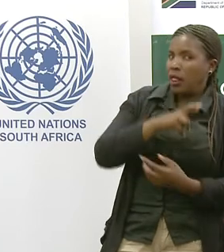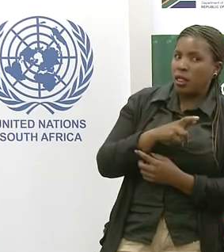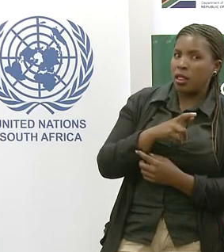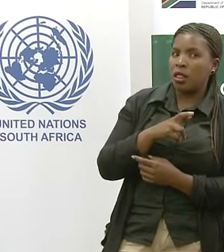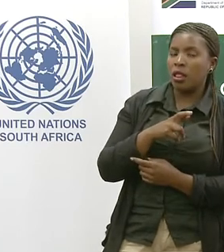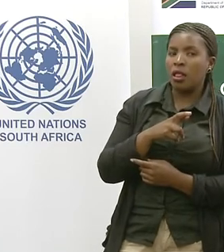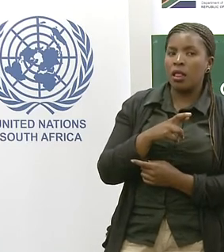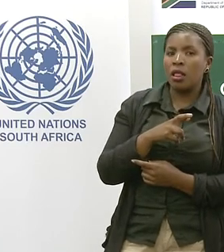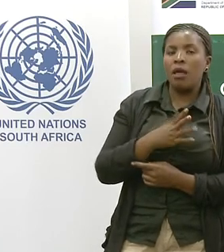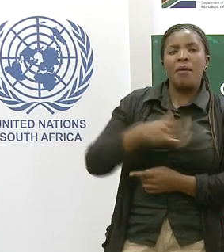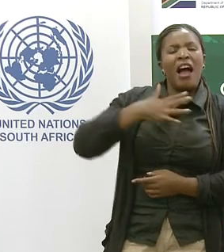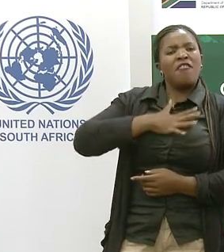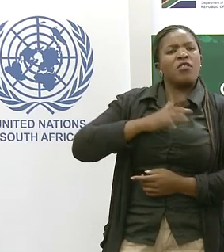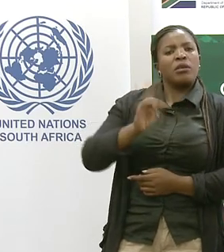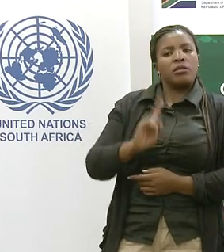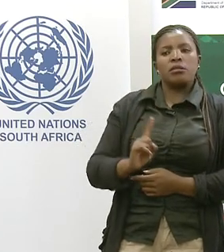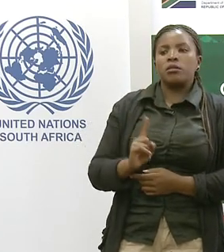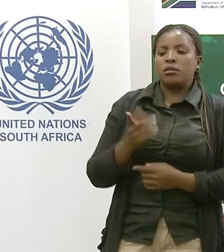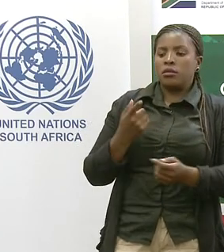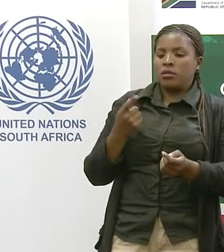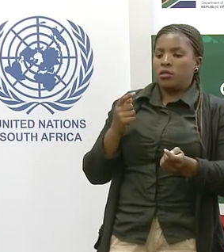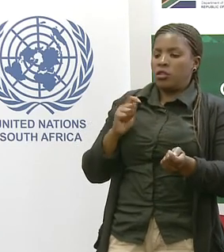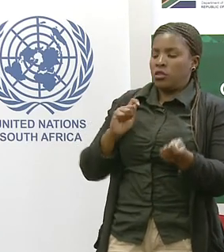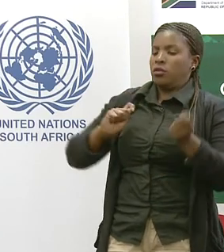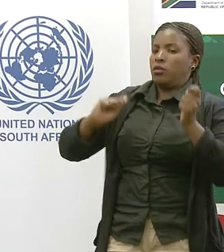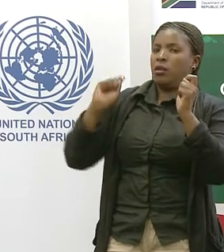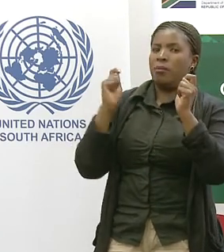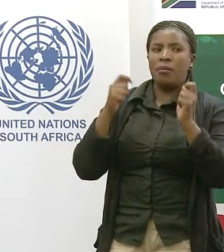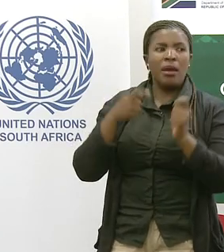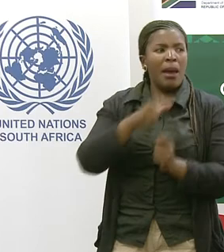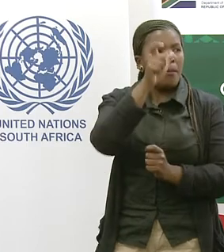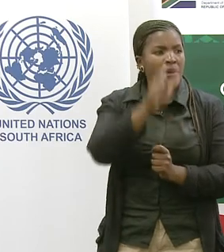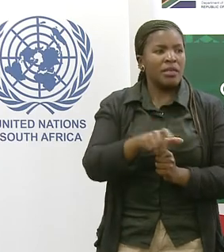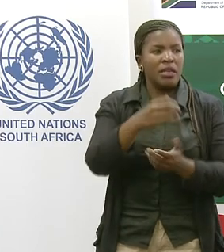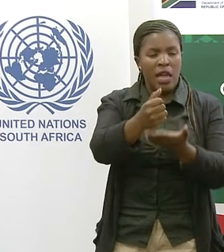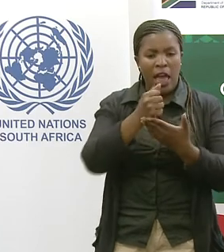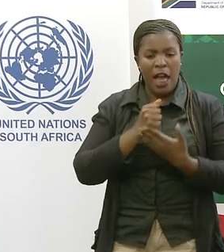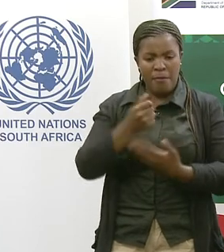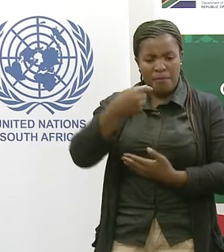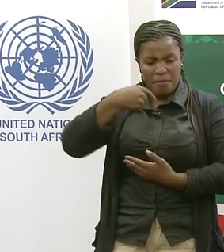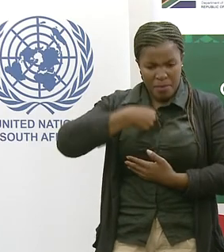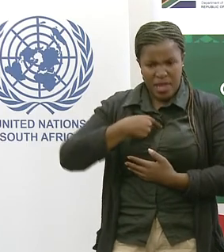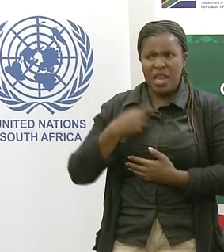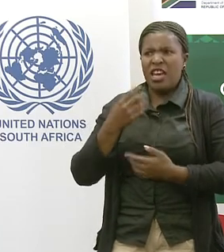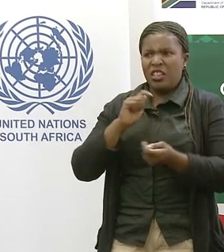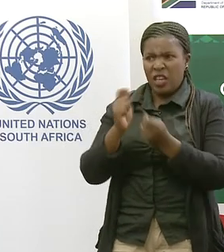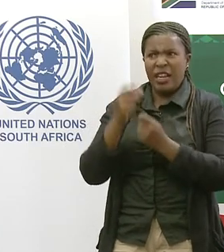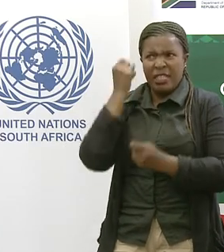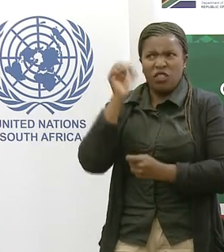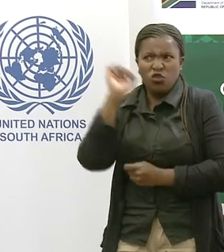it is not going to change somebody saying, how do you make me realize your rights? It is not going to change without this